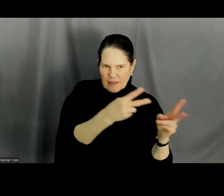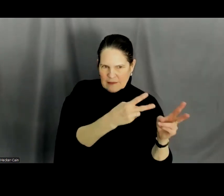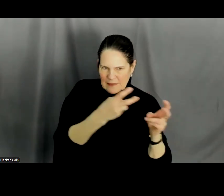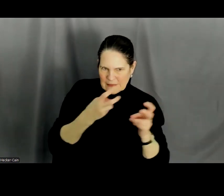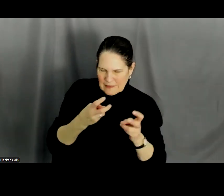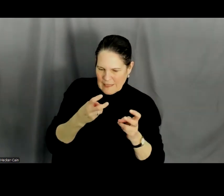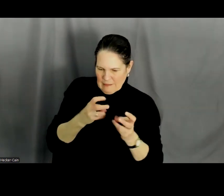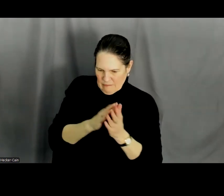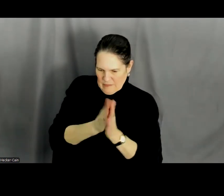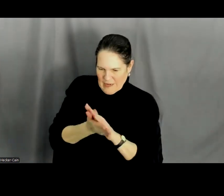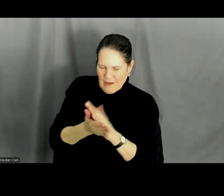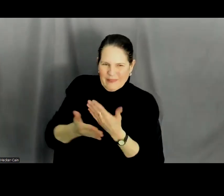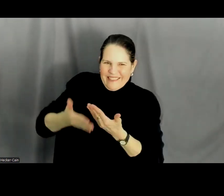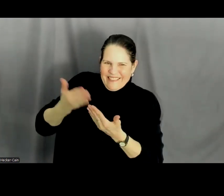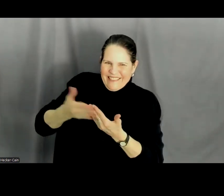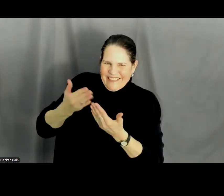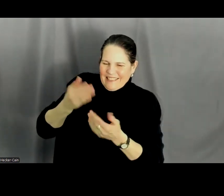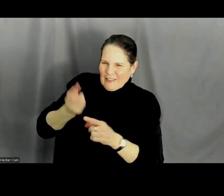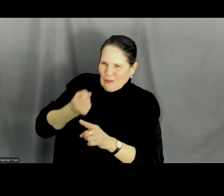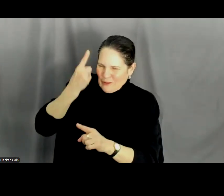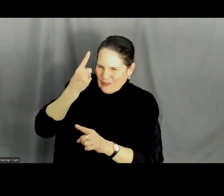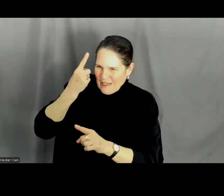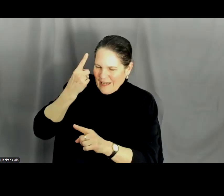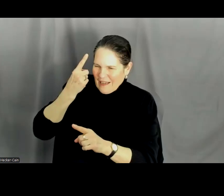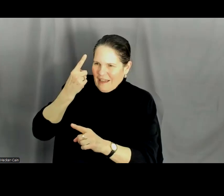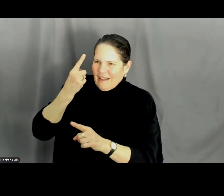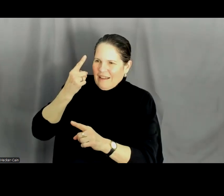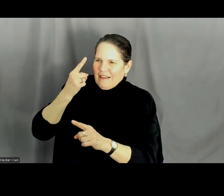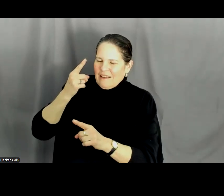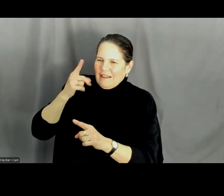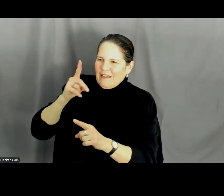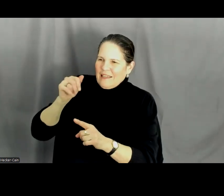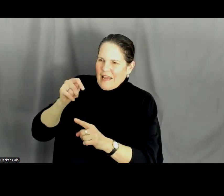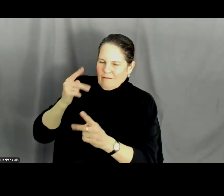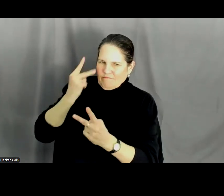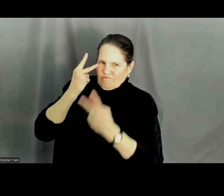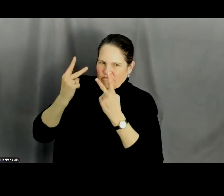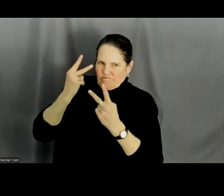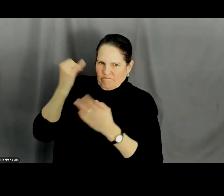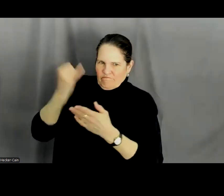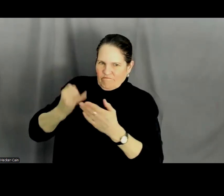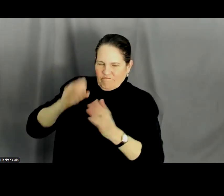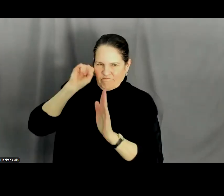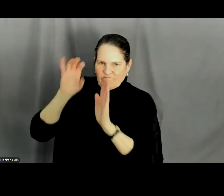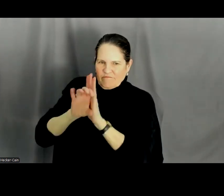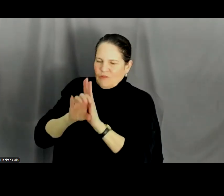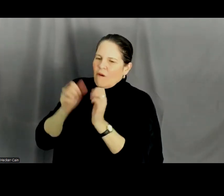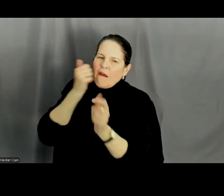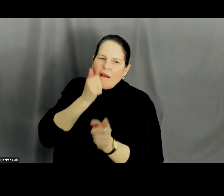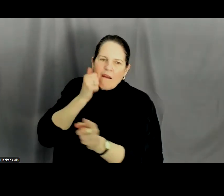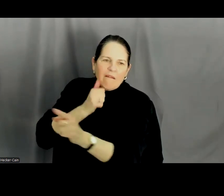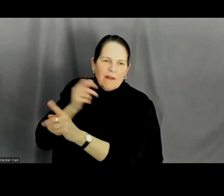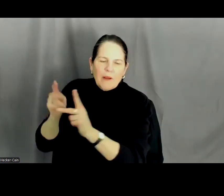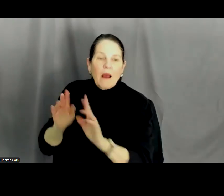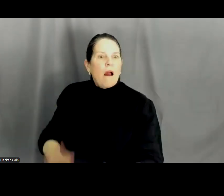turn it into like an easy to digest data visualization way so that everyday folks can like, oh,